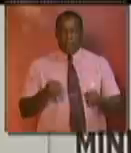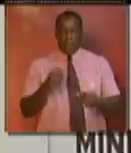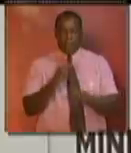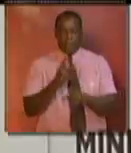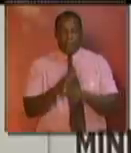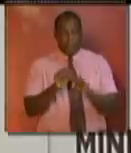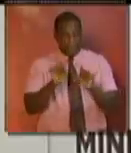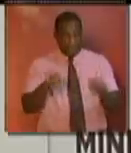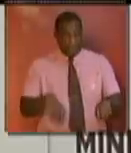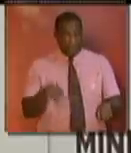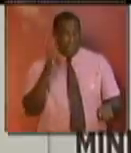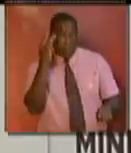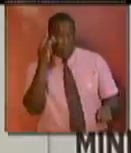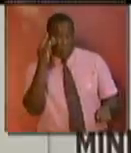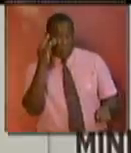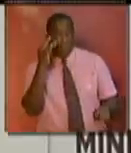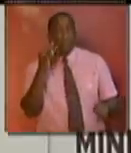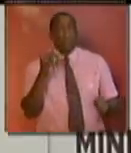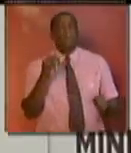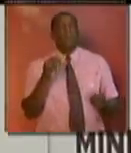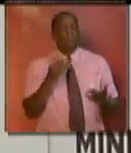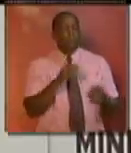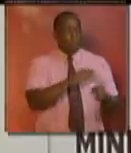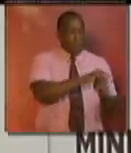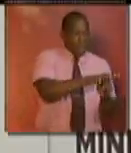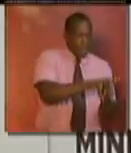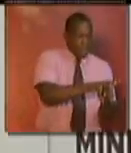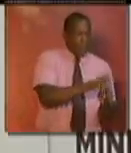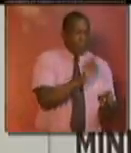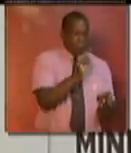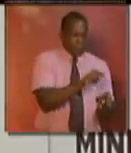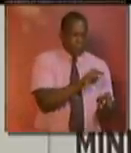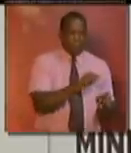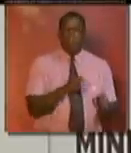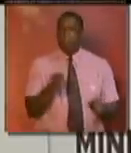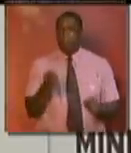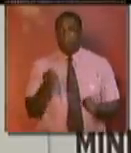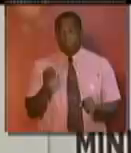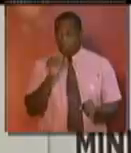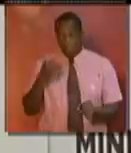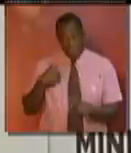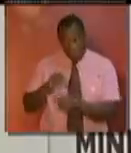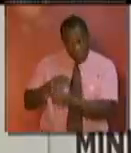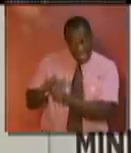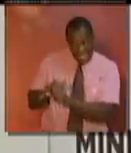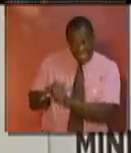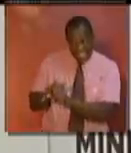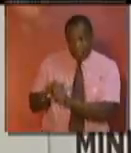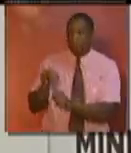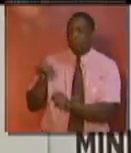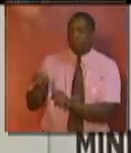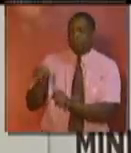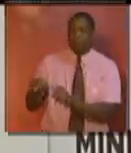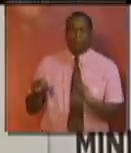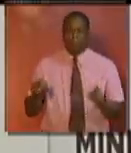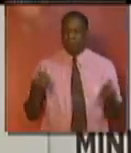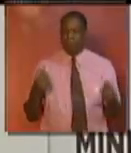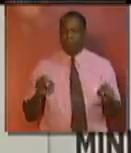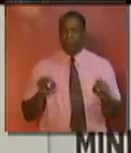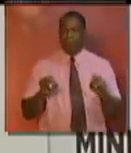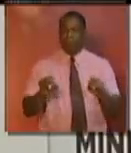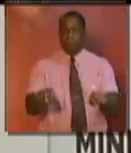handle our patients in Trinidad and Tobago, to take them out of the system, the normal healthcare